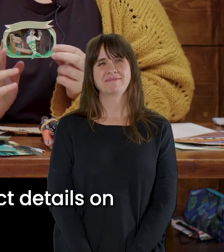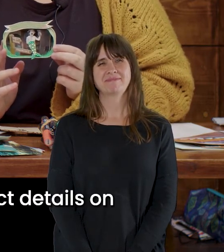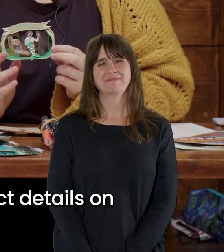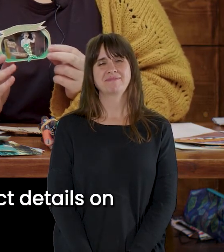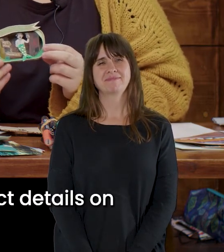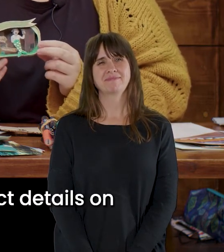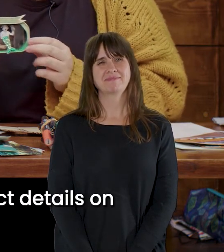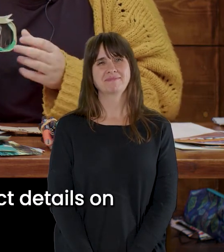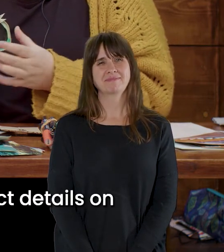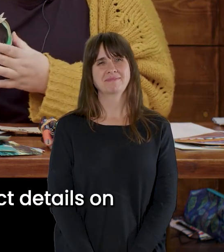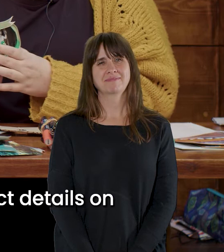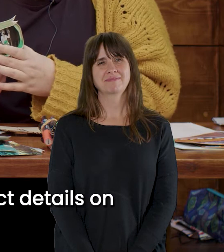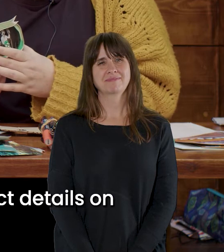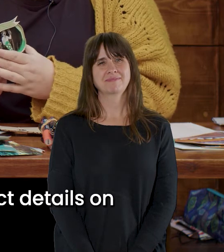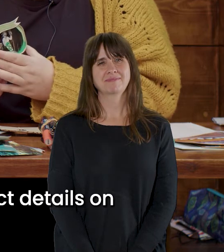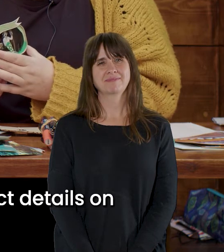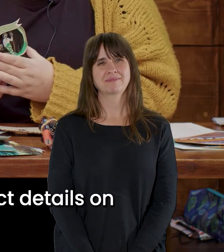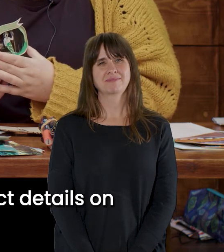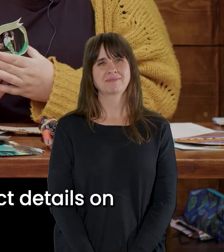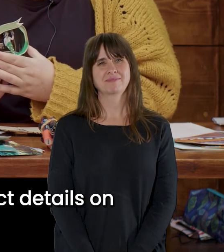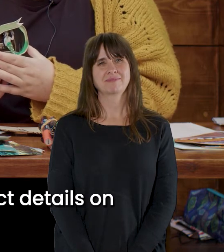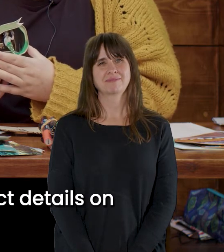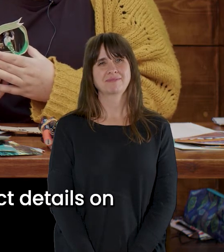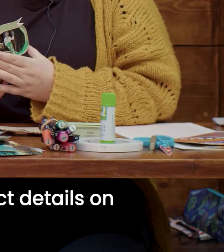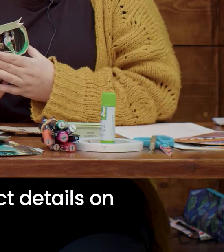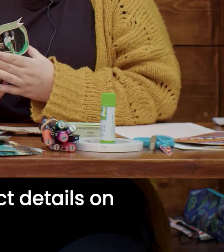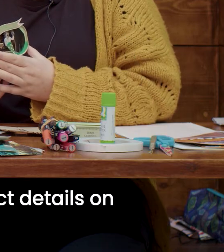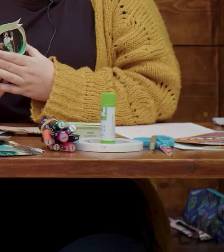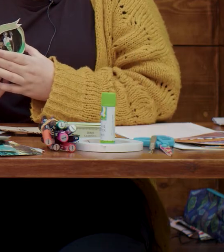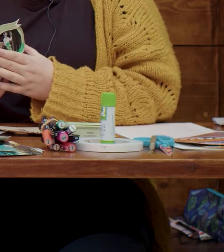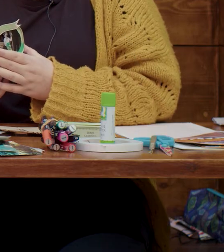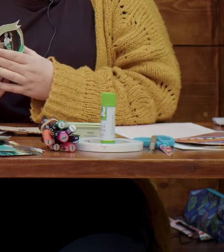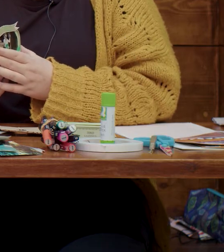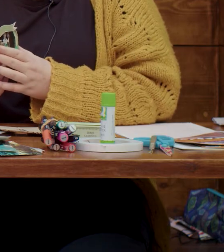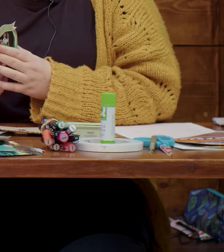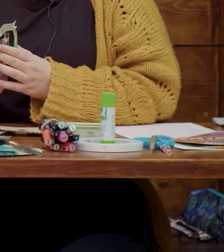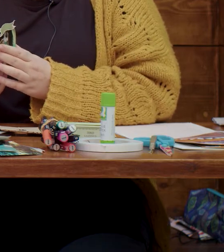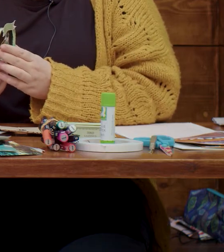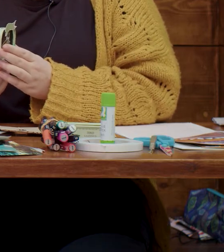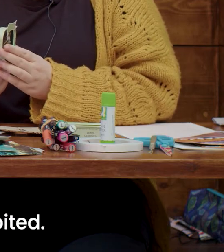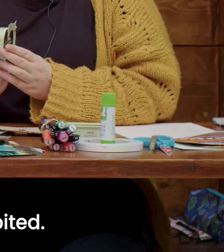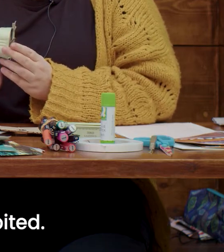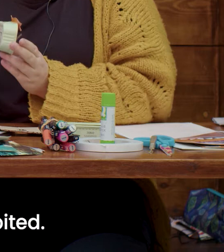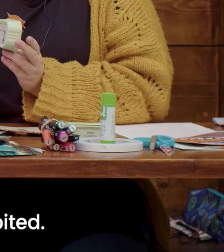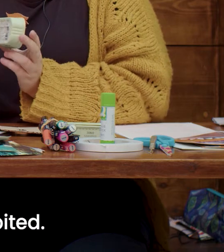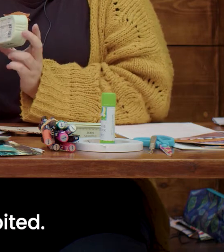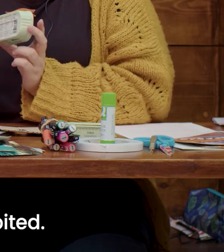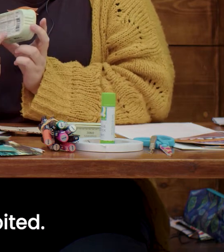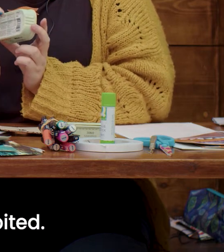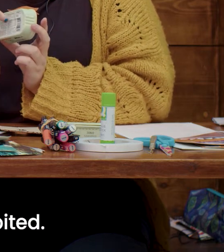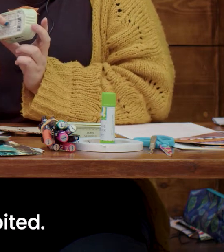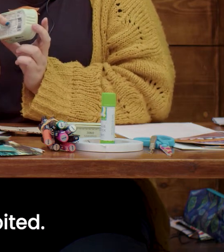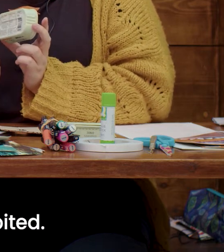Don't forget to write your name and contact details on the back of your diorama so we can keep you up to date with where your diorama